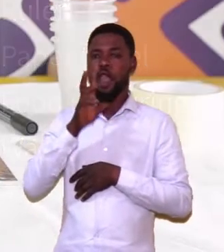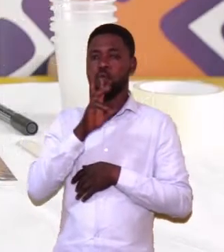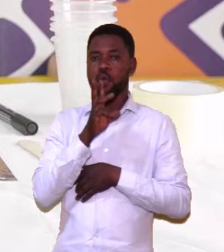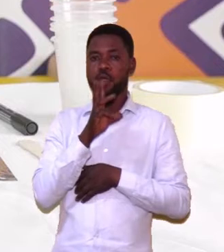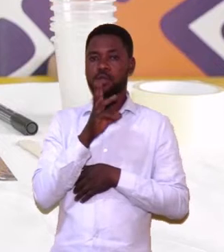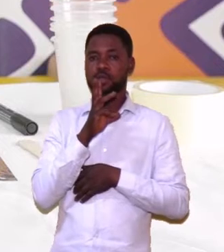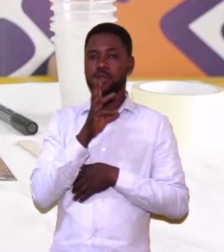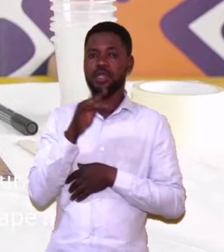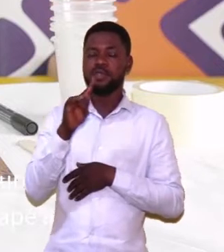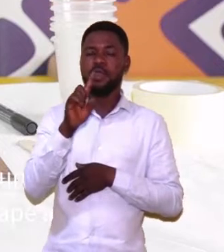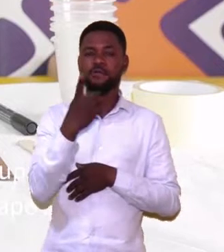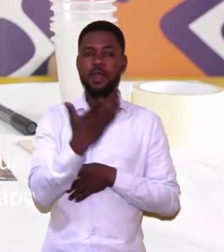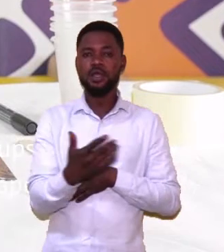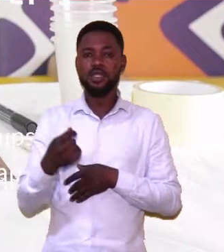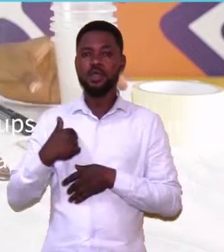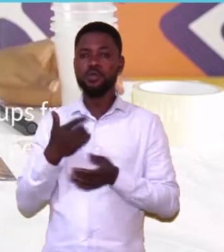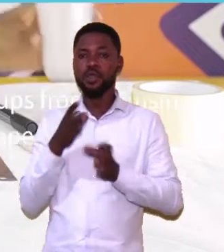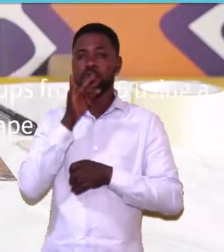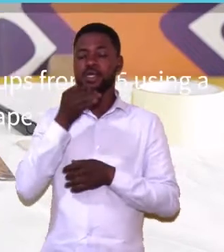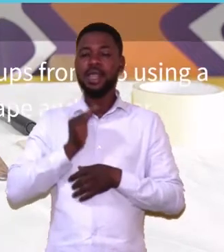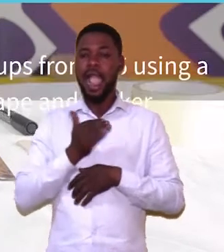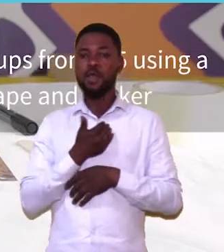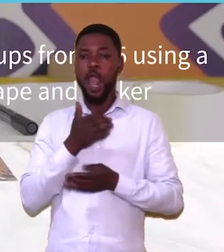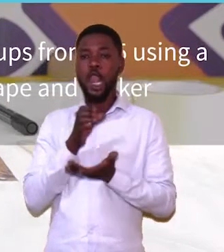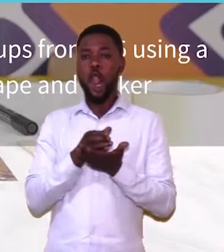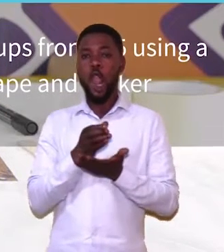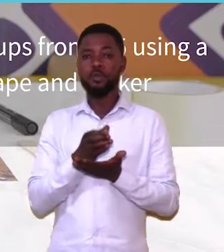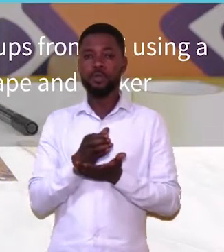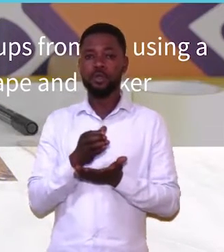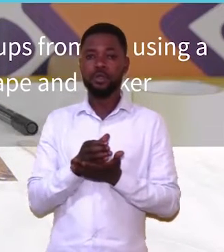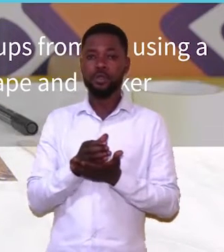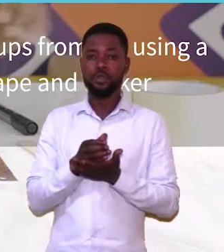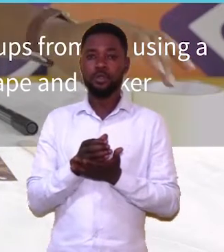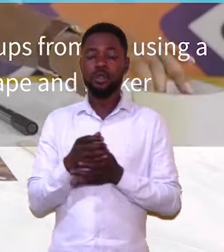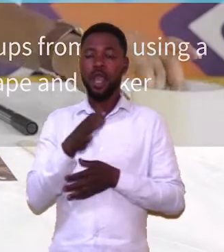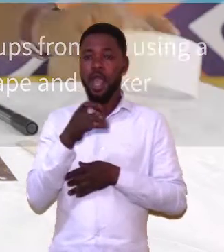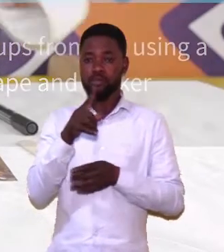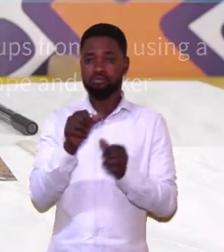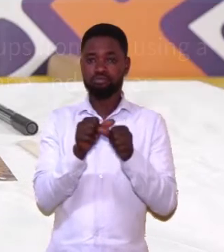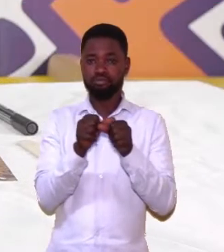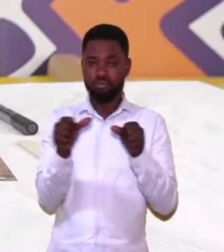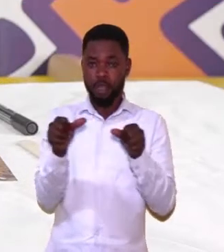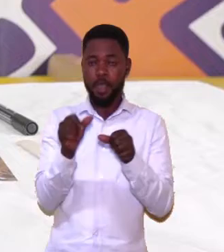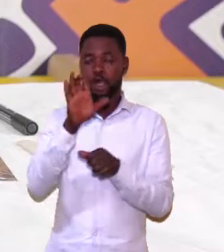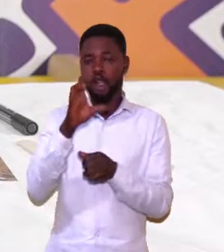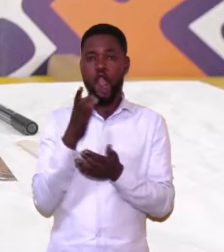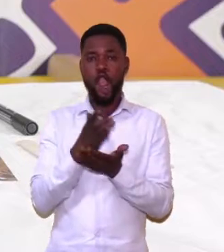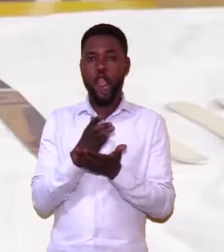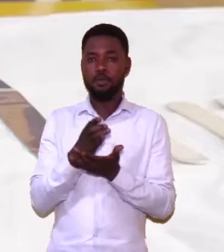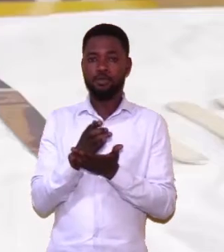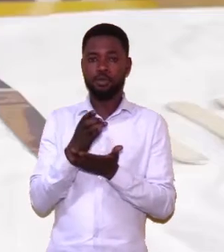water. The first thing we do is get our cups, and then you label your cups from 1 to